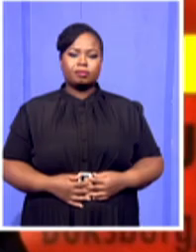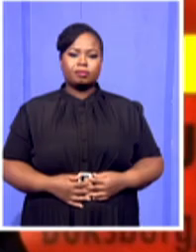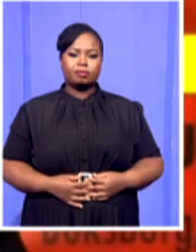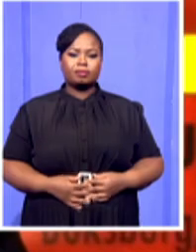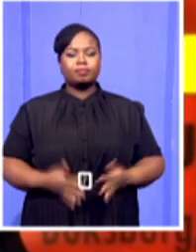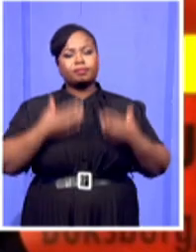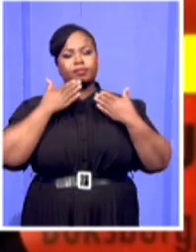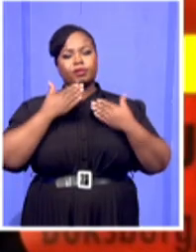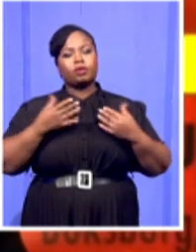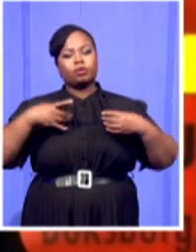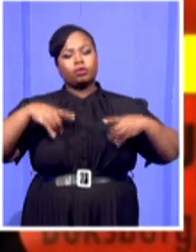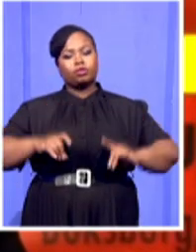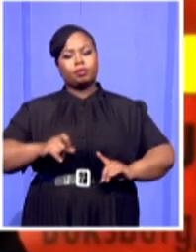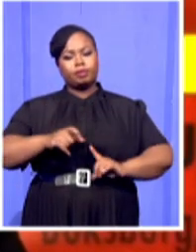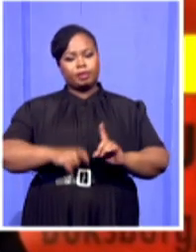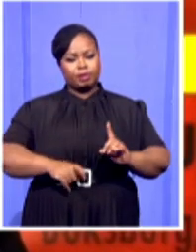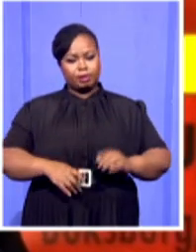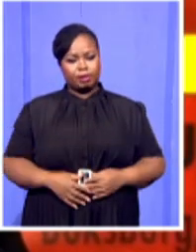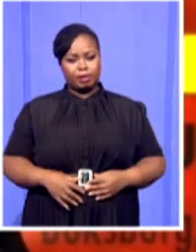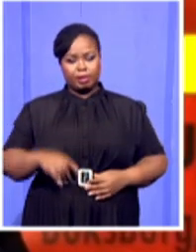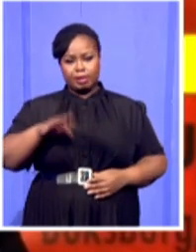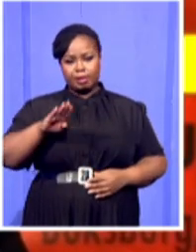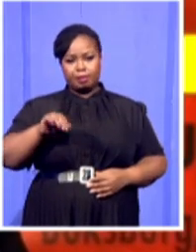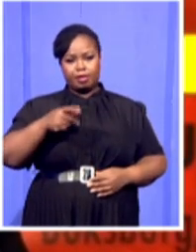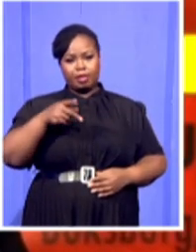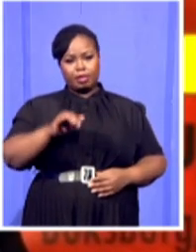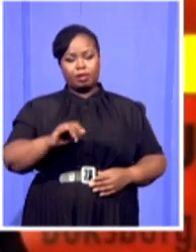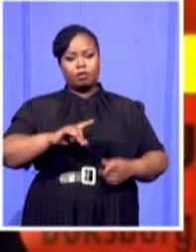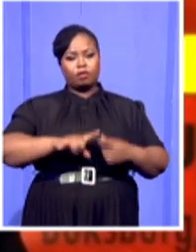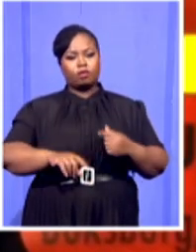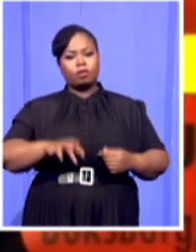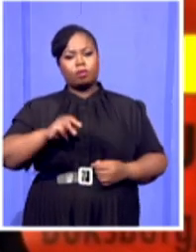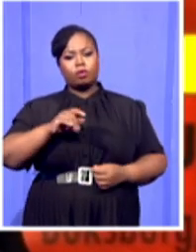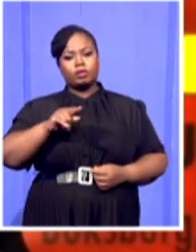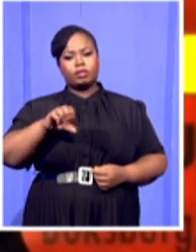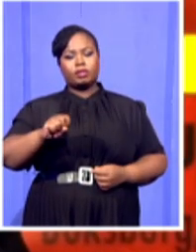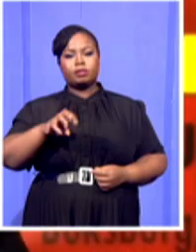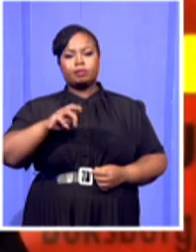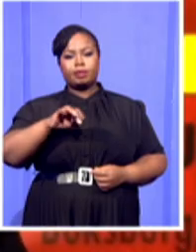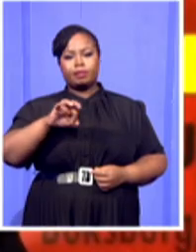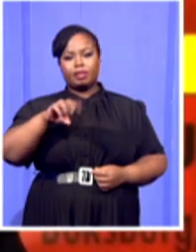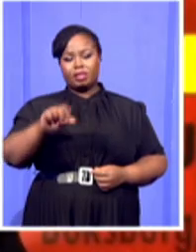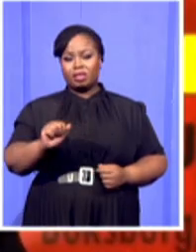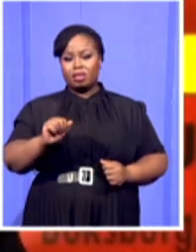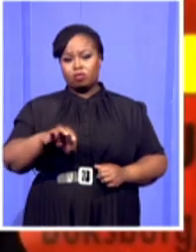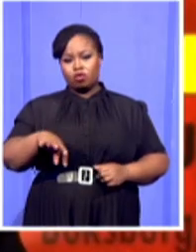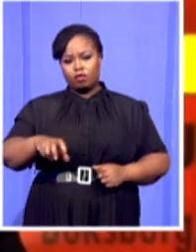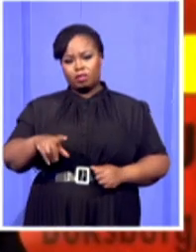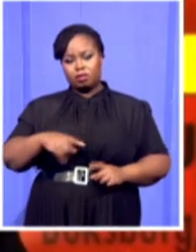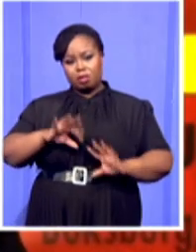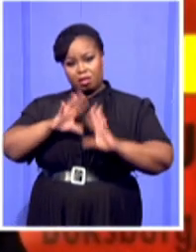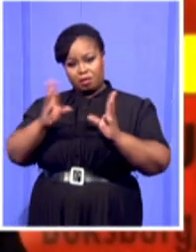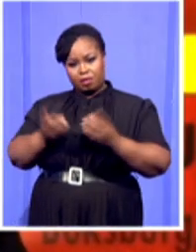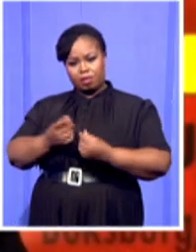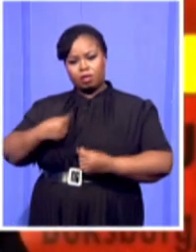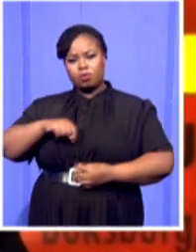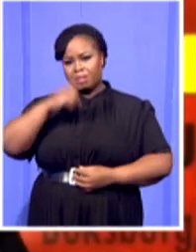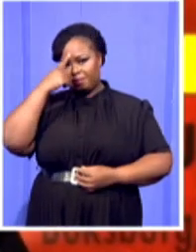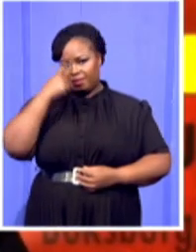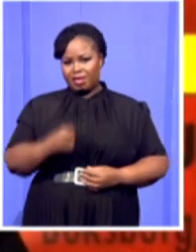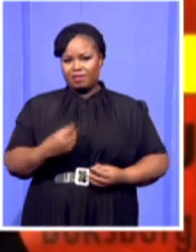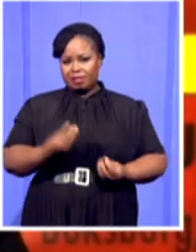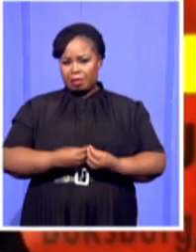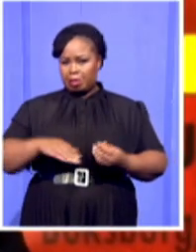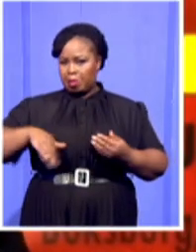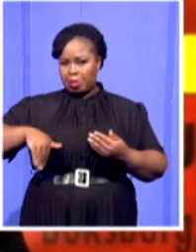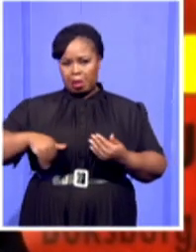Thank you, Chairperson. It's Peggy Shandu from Moses Mapida province. In line with what we believe it's outstanding, Chairperson,